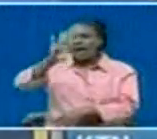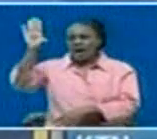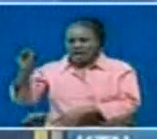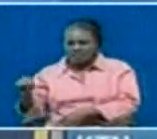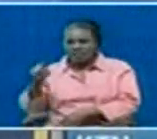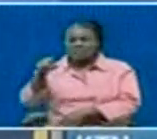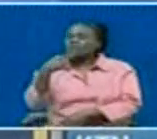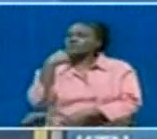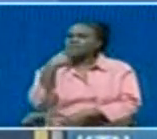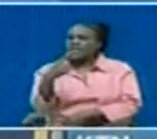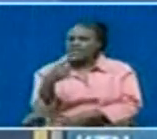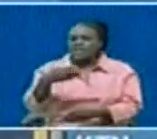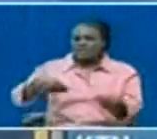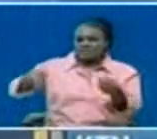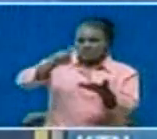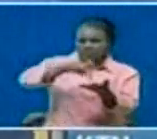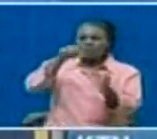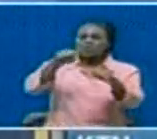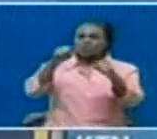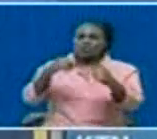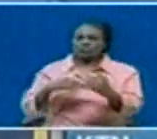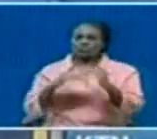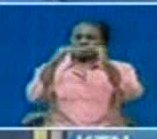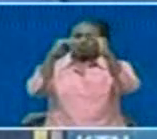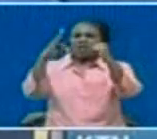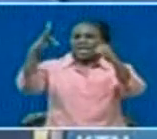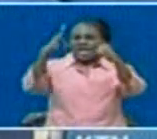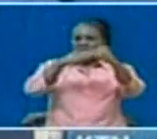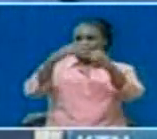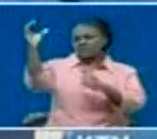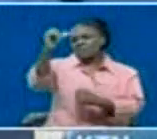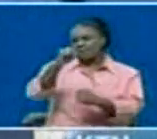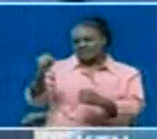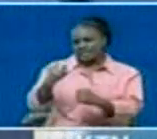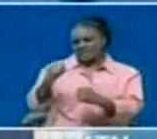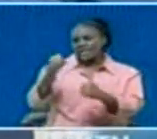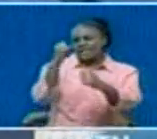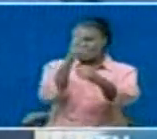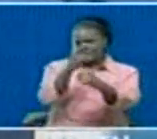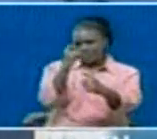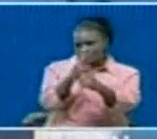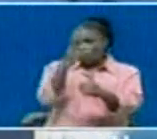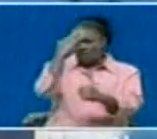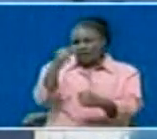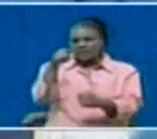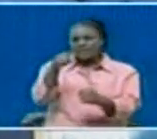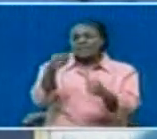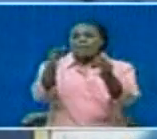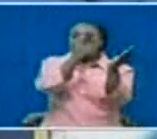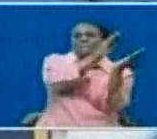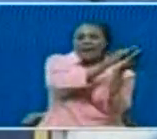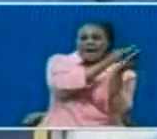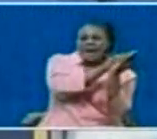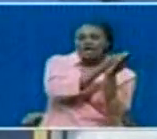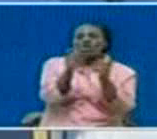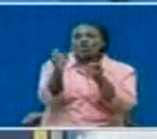however, predicts that inflation could rise to 8% by December. She further predicts that the Central Bank's Monetary Policy Committee